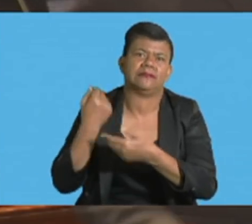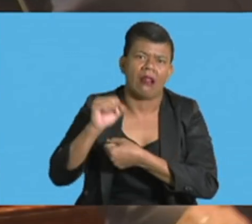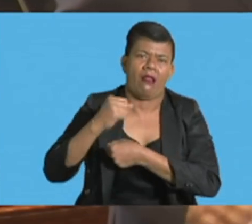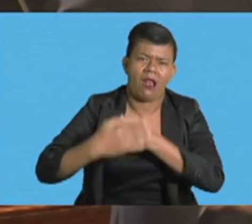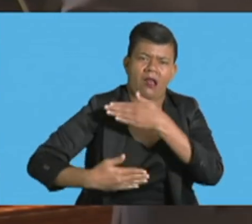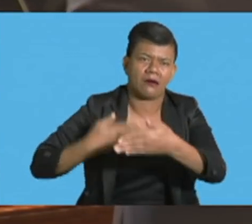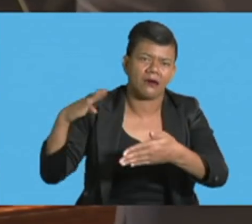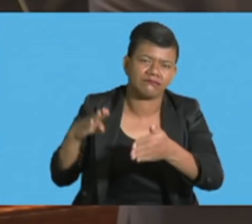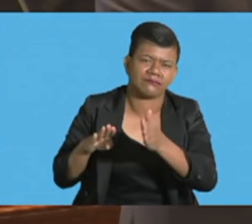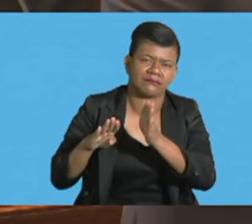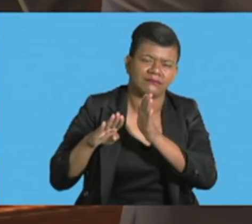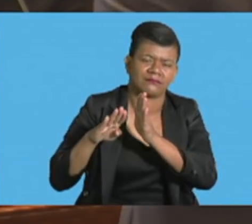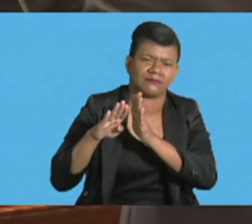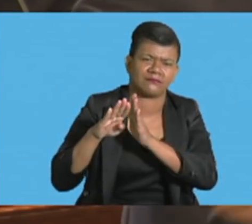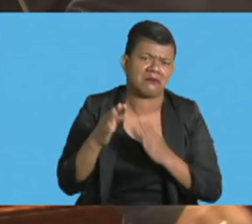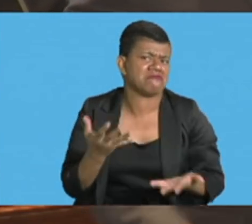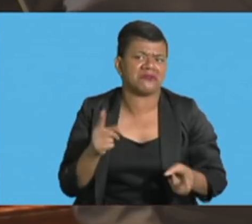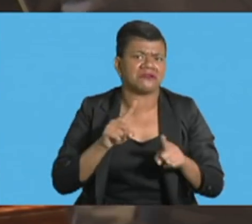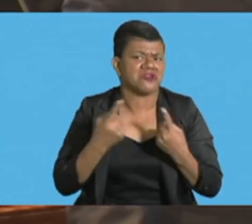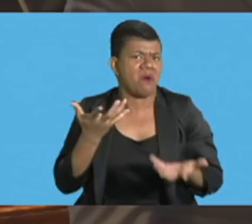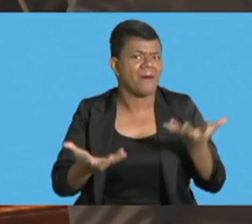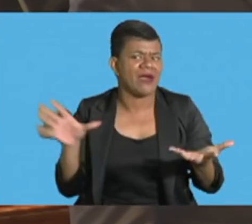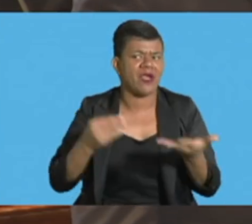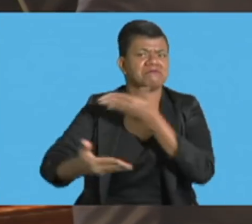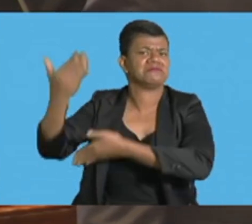unprecedented in our history.